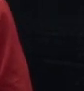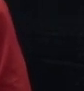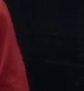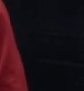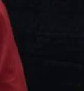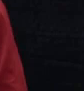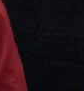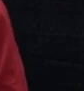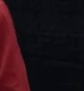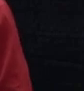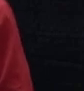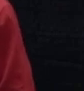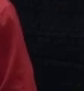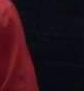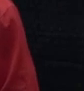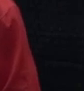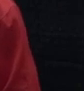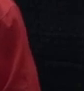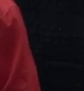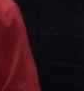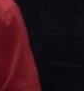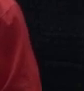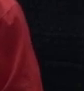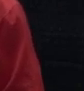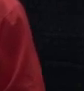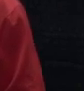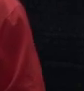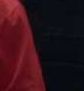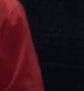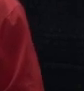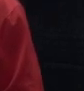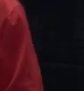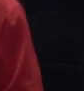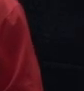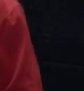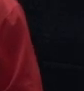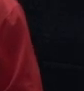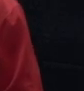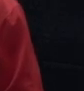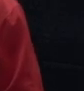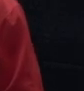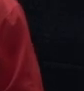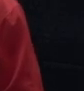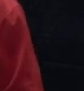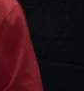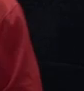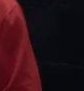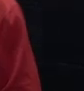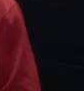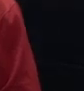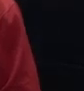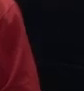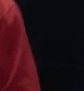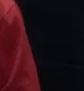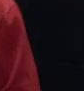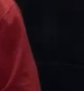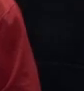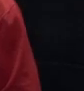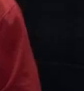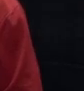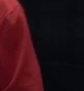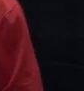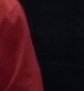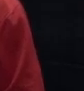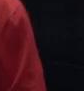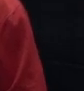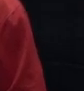policy. And the respect that she garners, I mean, you have the top leadership of the state that comes here every year. You